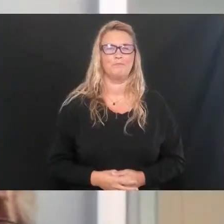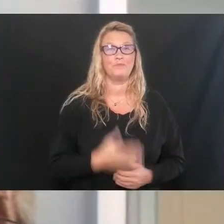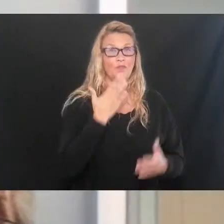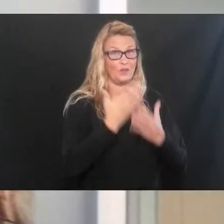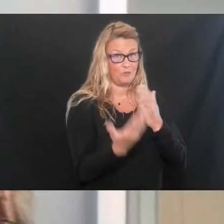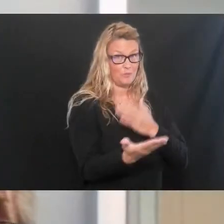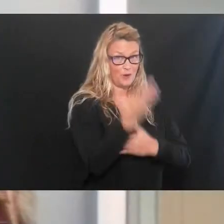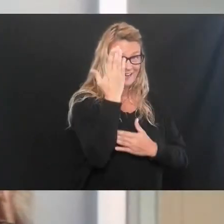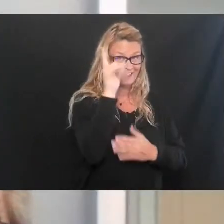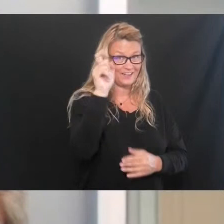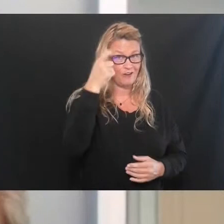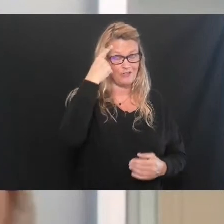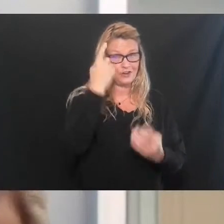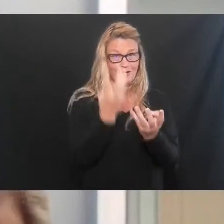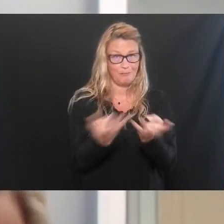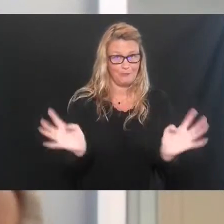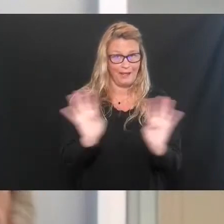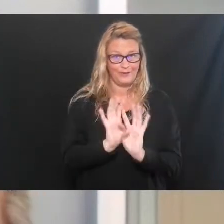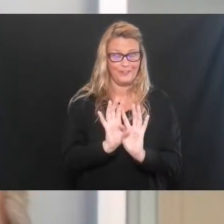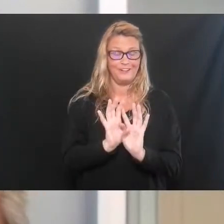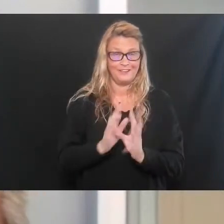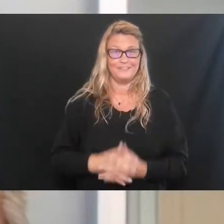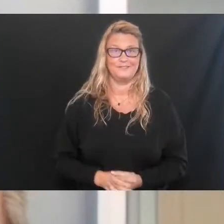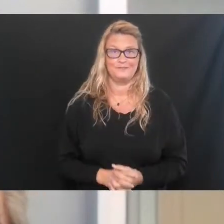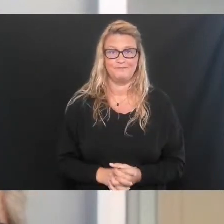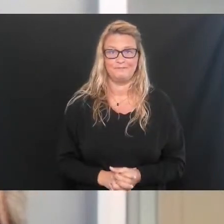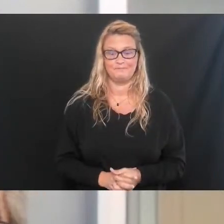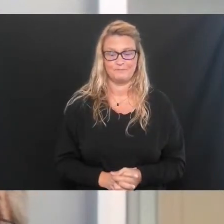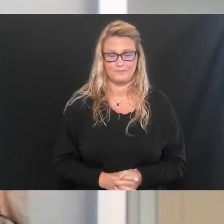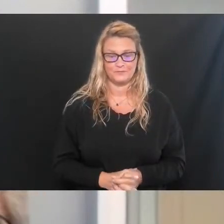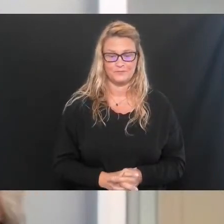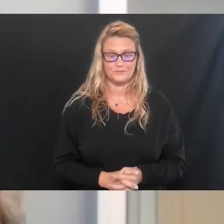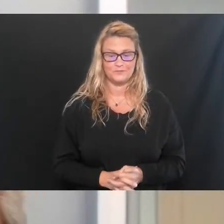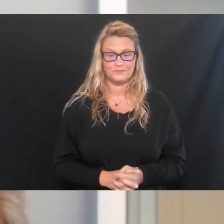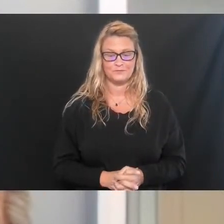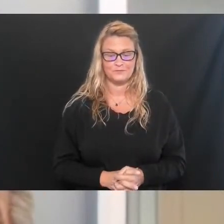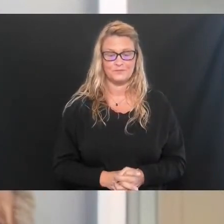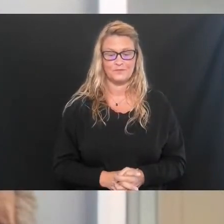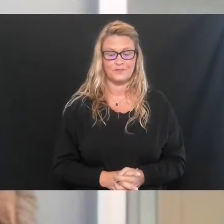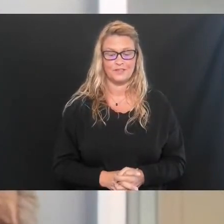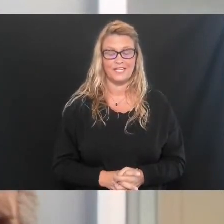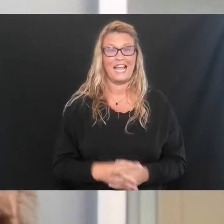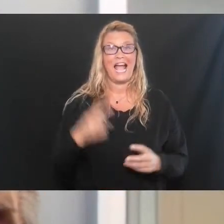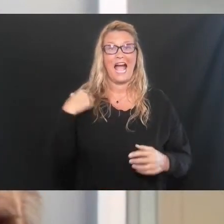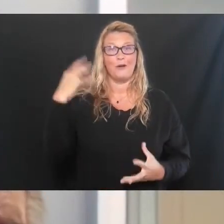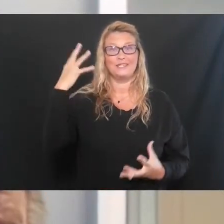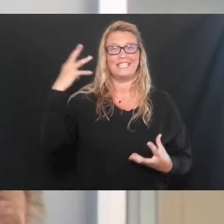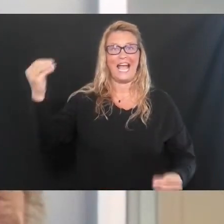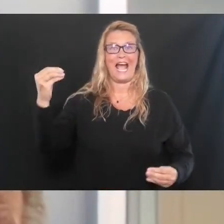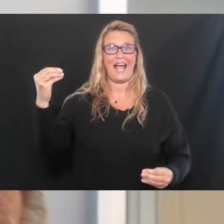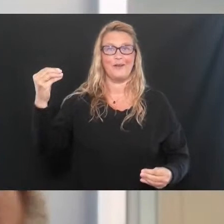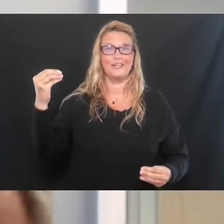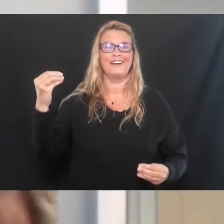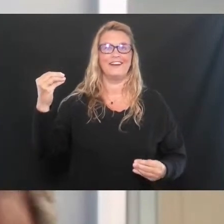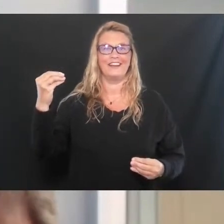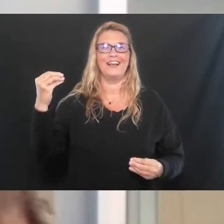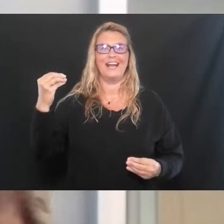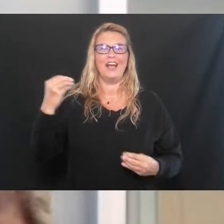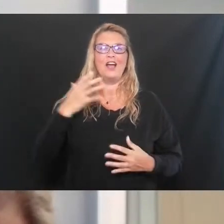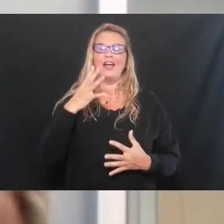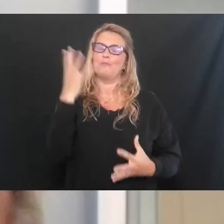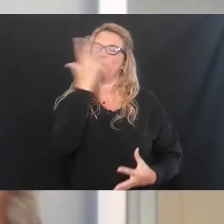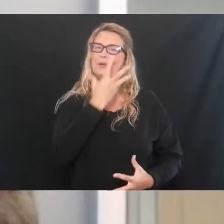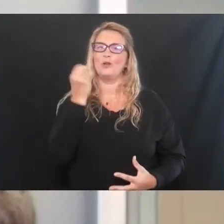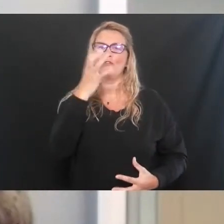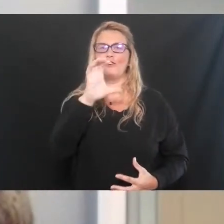morning to all panel members. Missed the conference last week. I was enjoying vacation at the beautiful Canaan Valley. So please